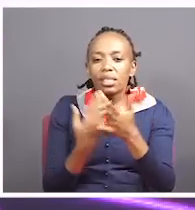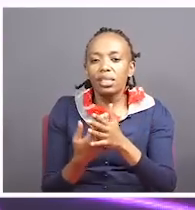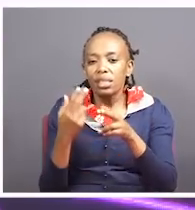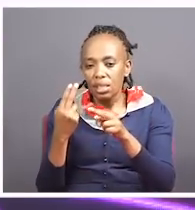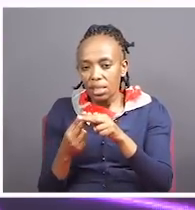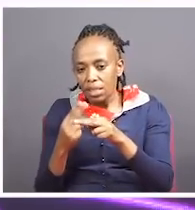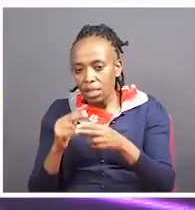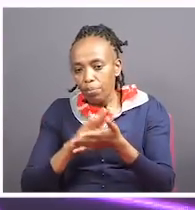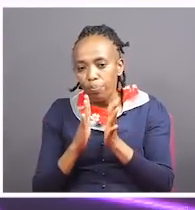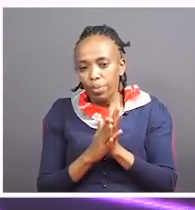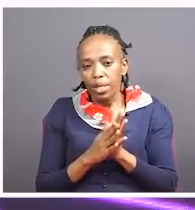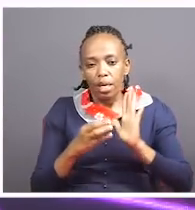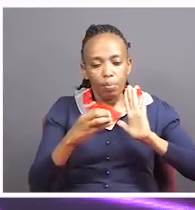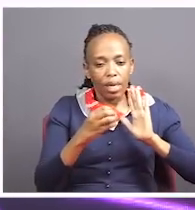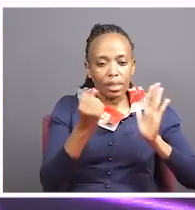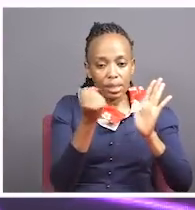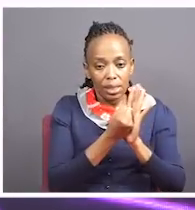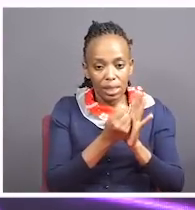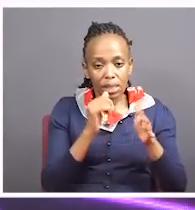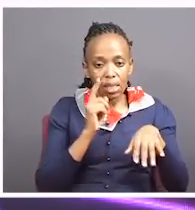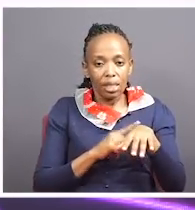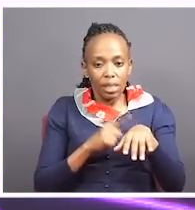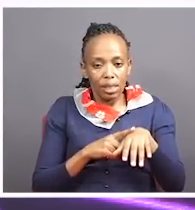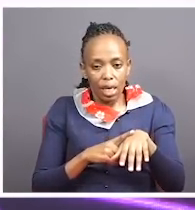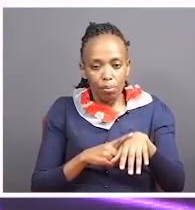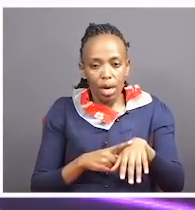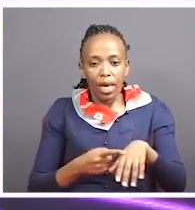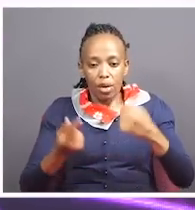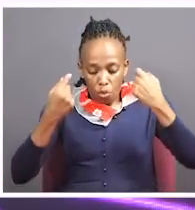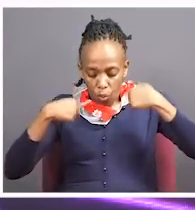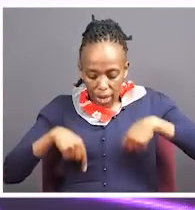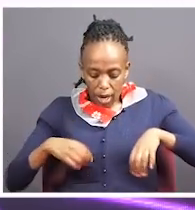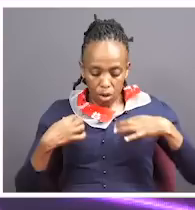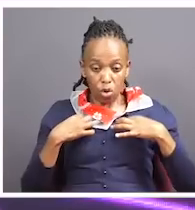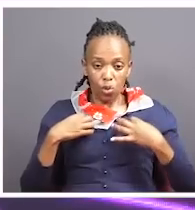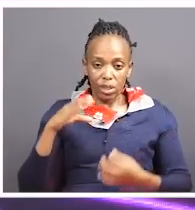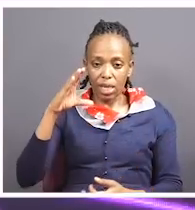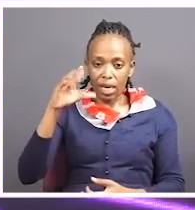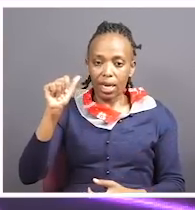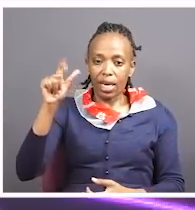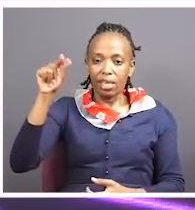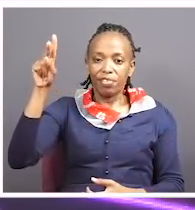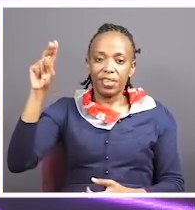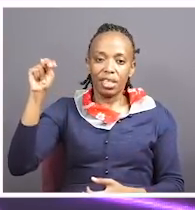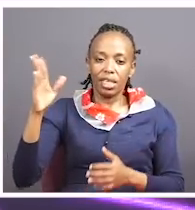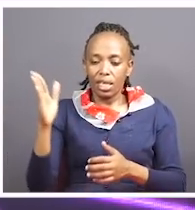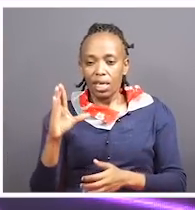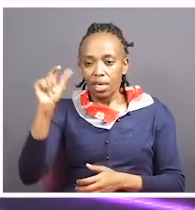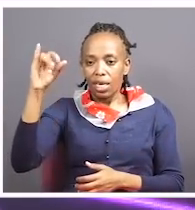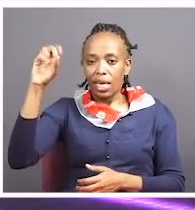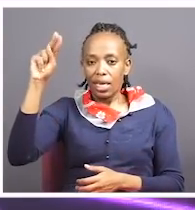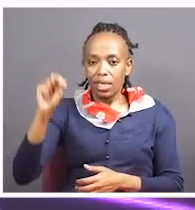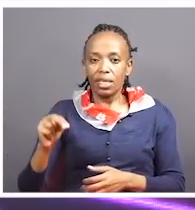until their names became their signature. So that when I wear a Calvin Klein shirt or